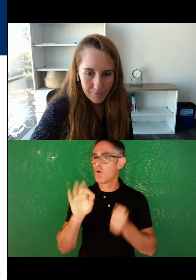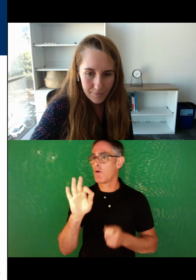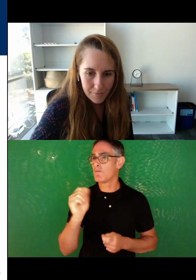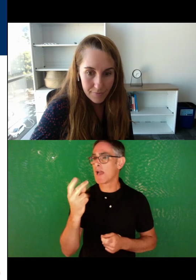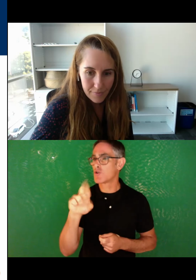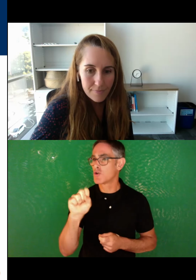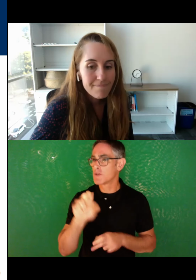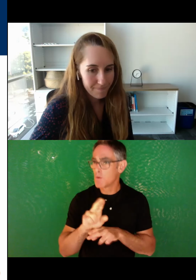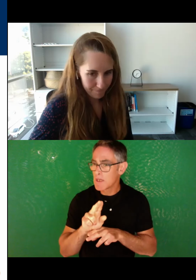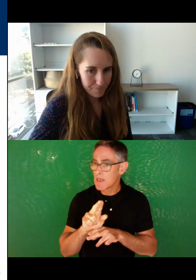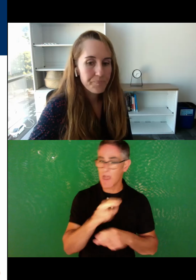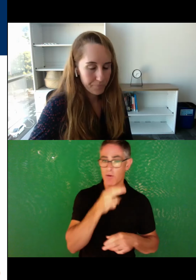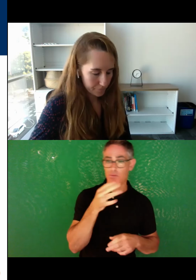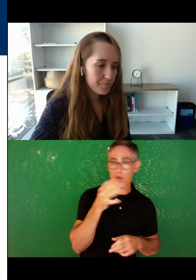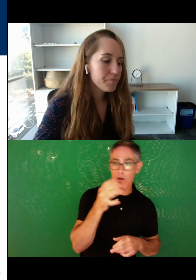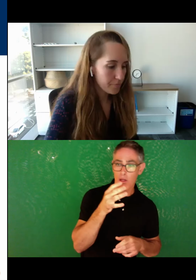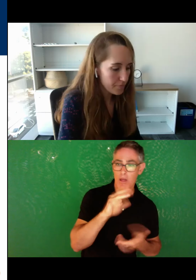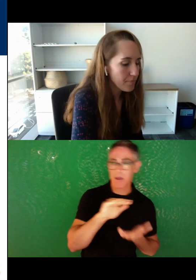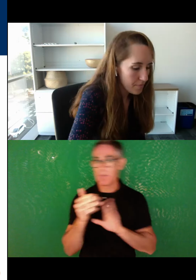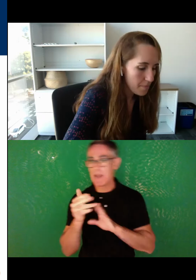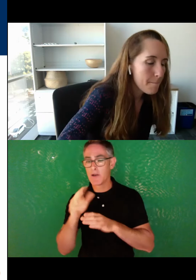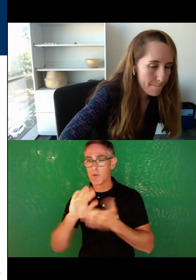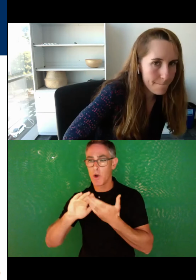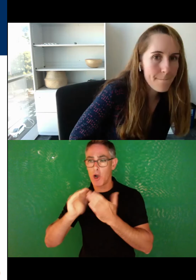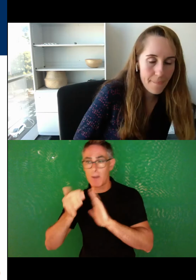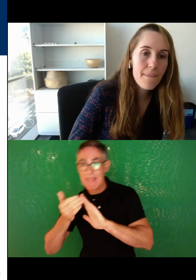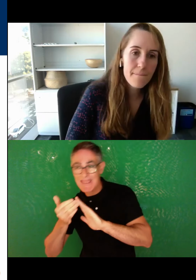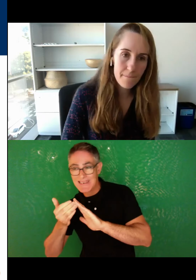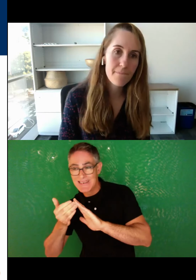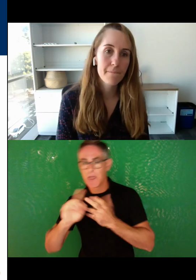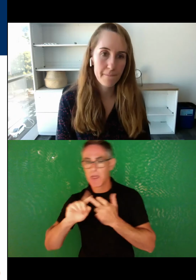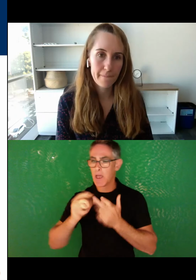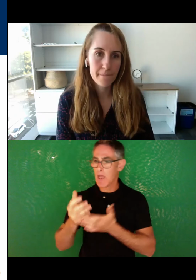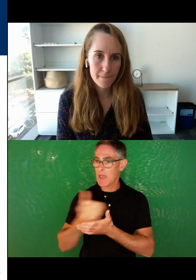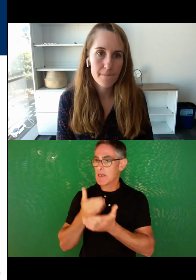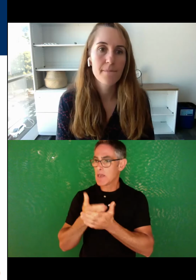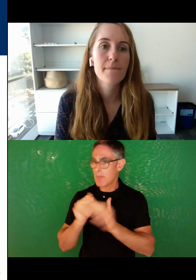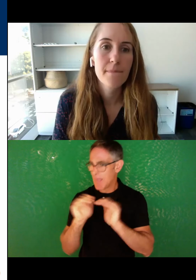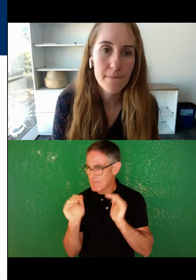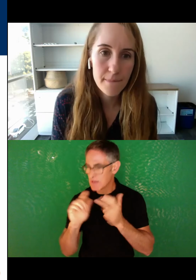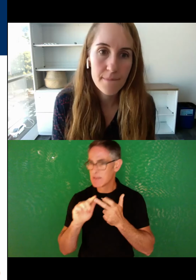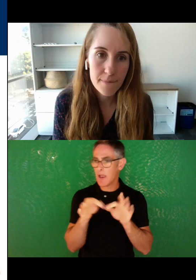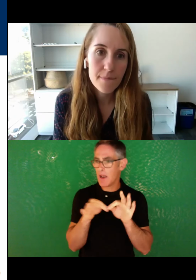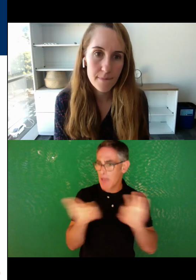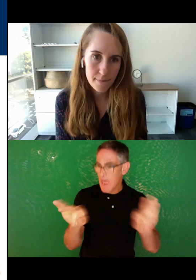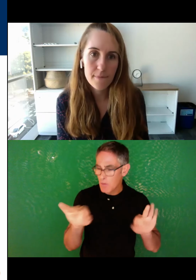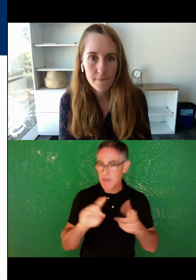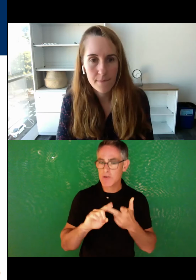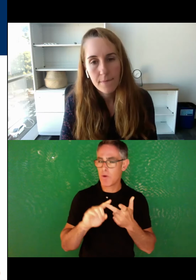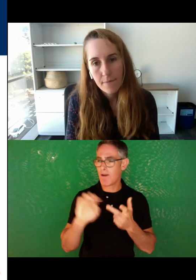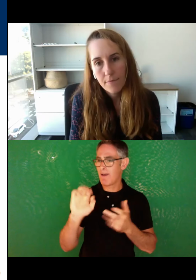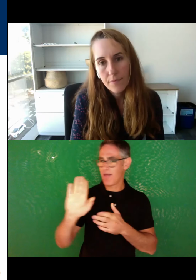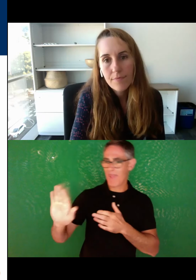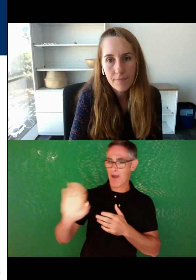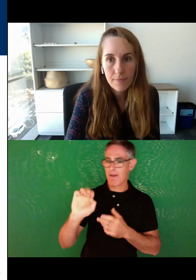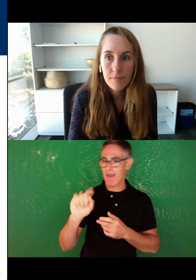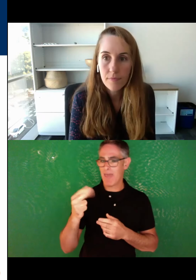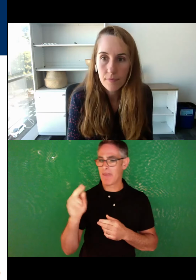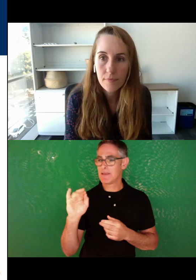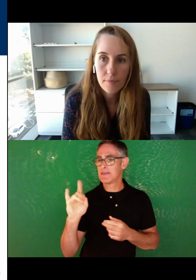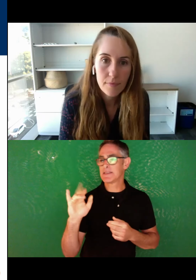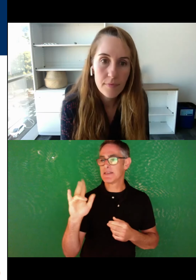versus urban, income levels, language or ethnicity, and other types of services that might not